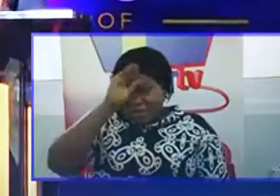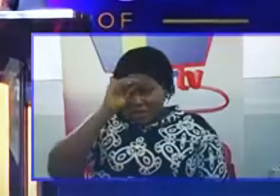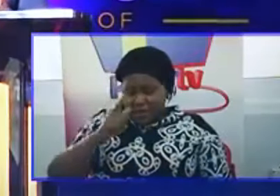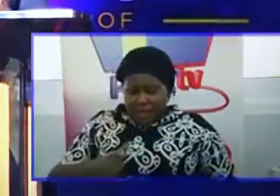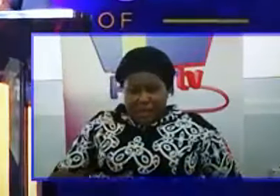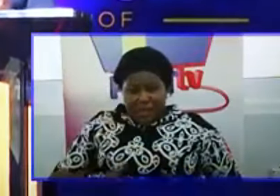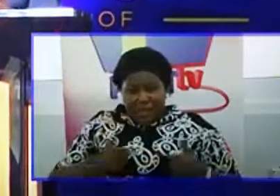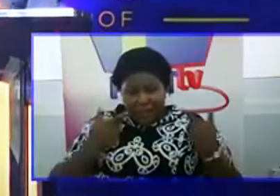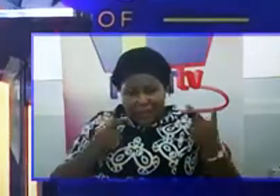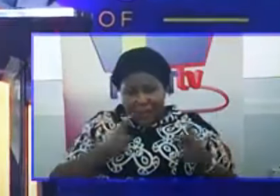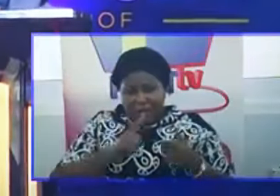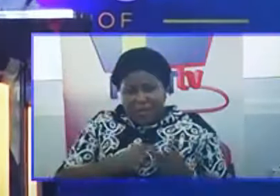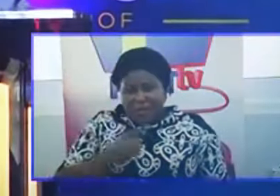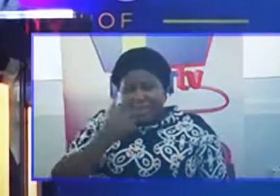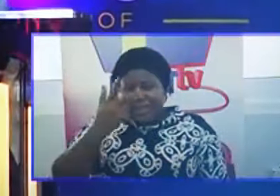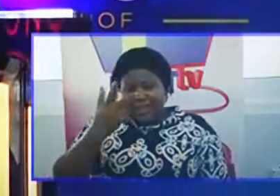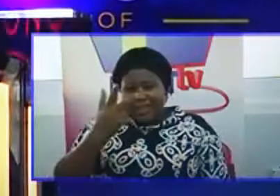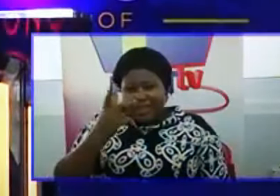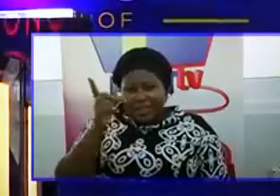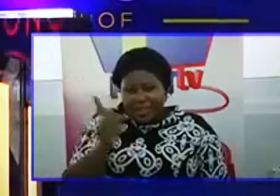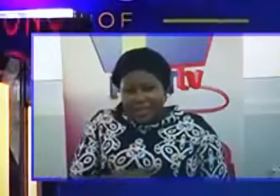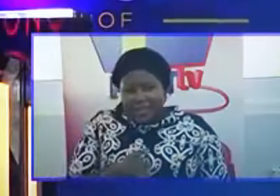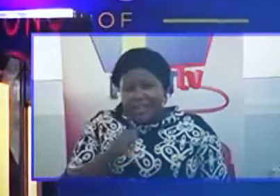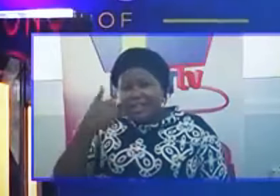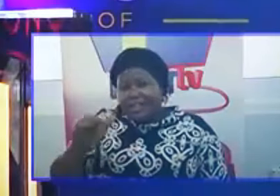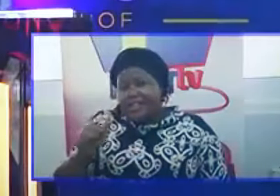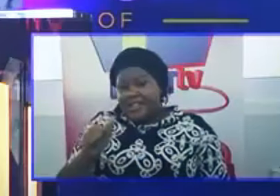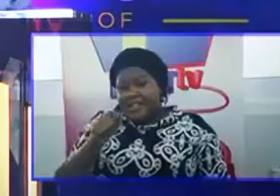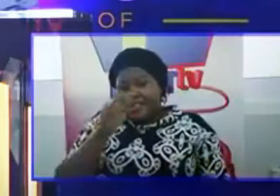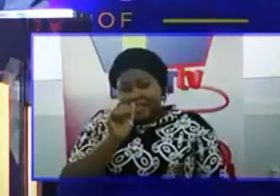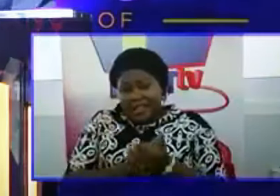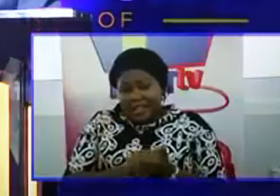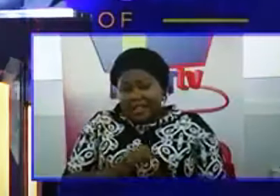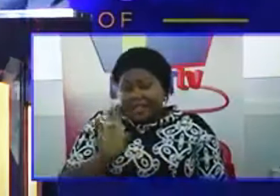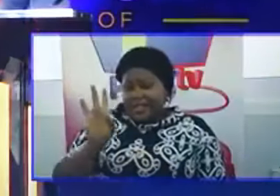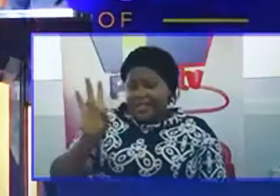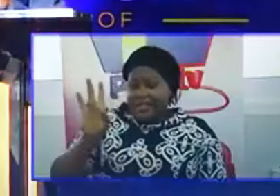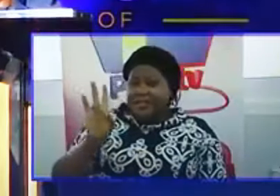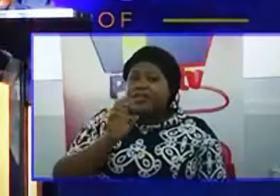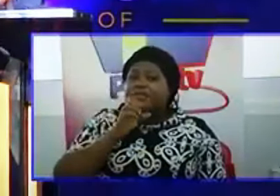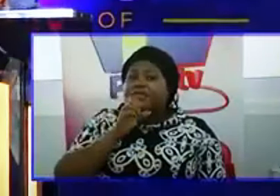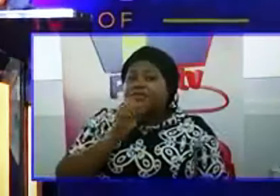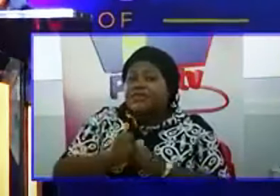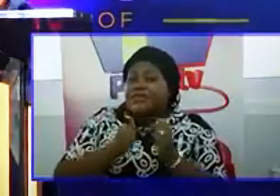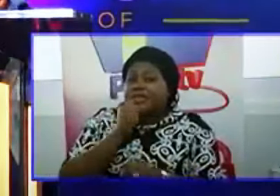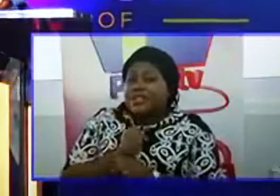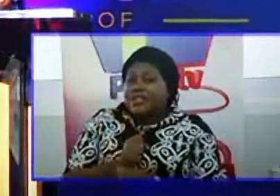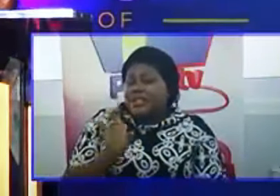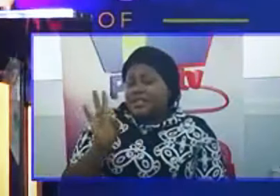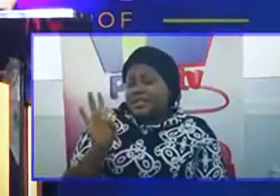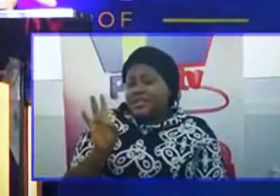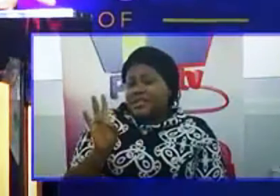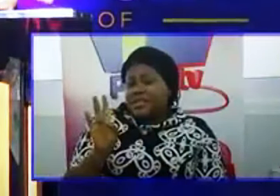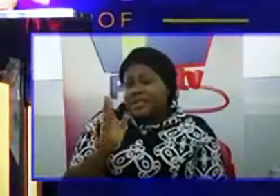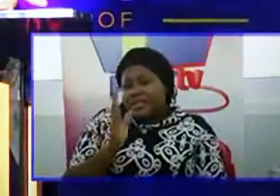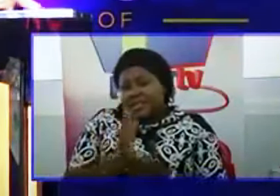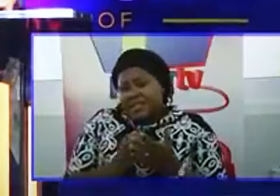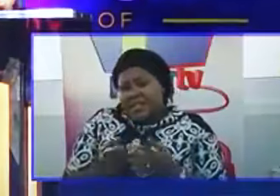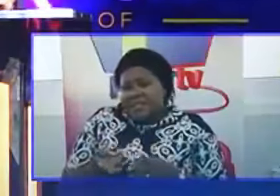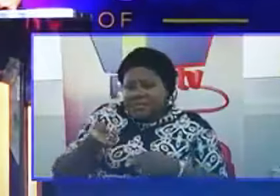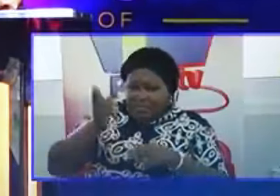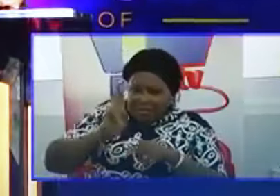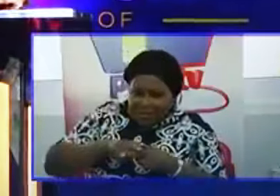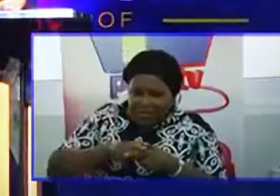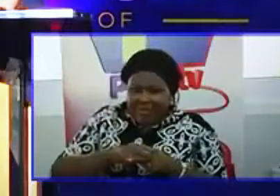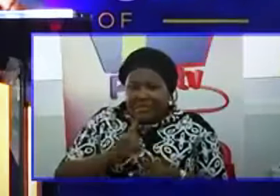70. That is 70 years. And if he has the strength, according to Moses, he could go like 80 years or more.